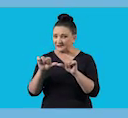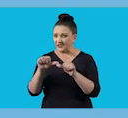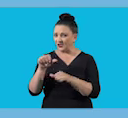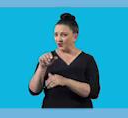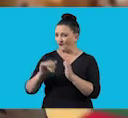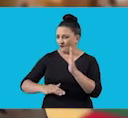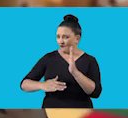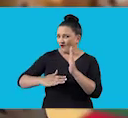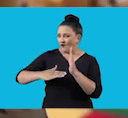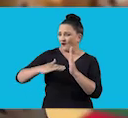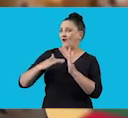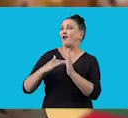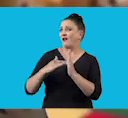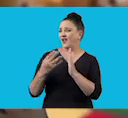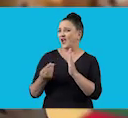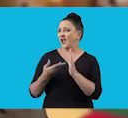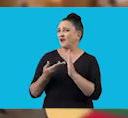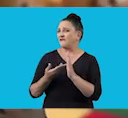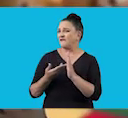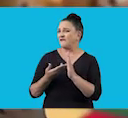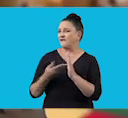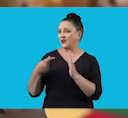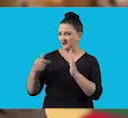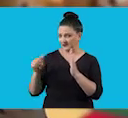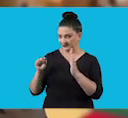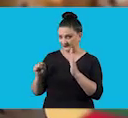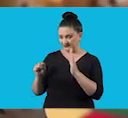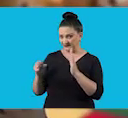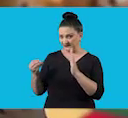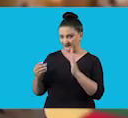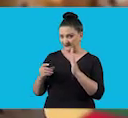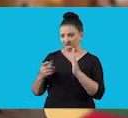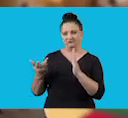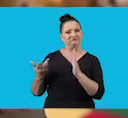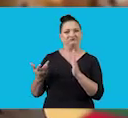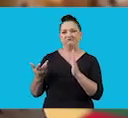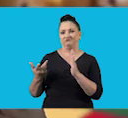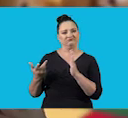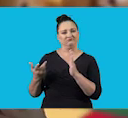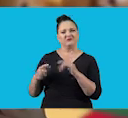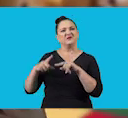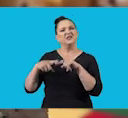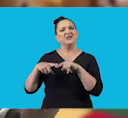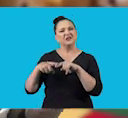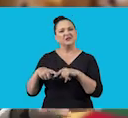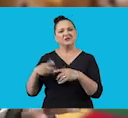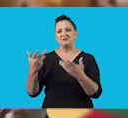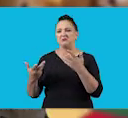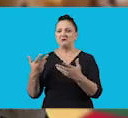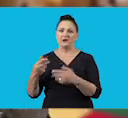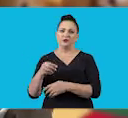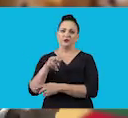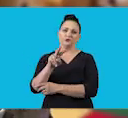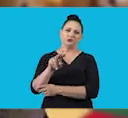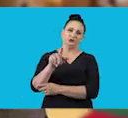volume. Remember that gaseous substances, they do not have a fixed volume. They're dependent on the container. If the container